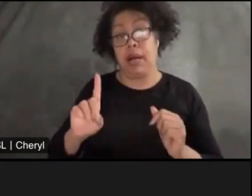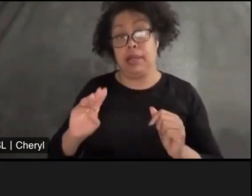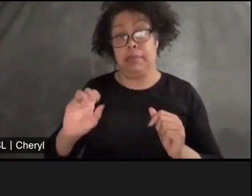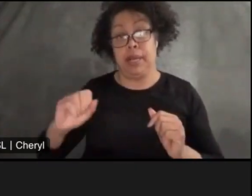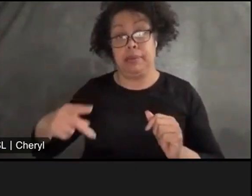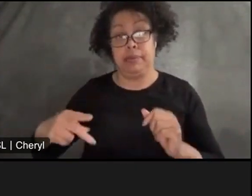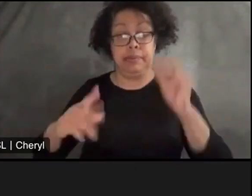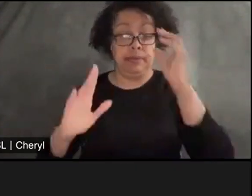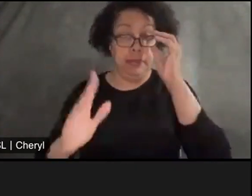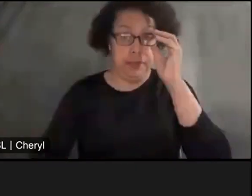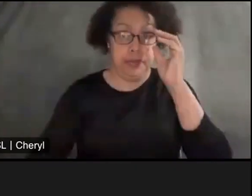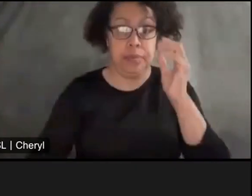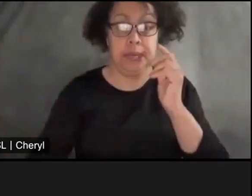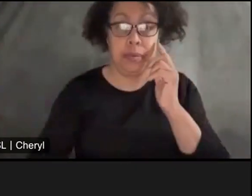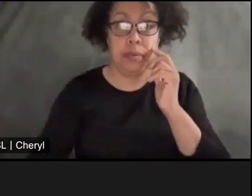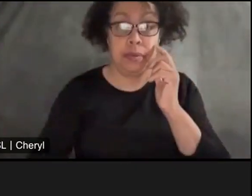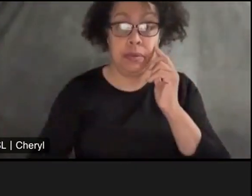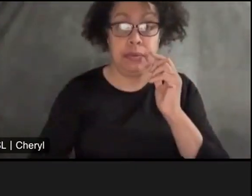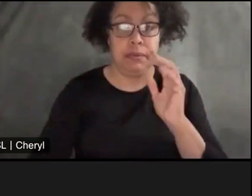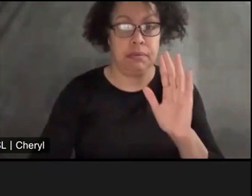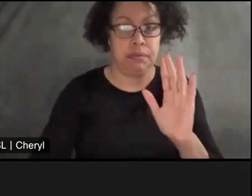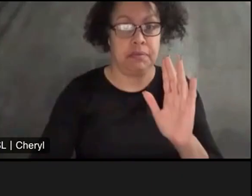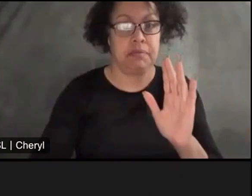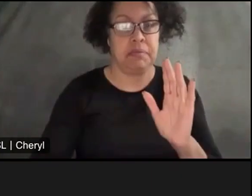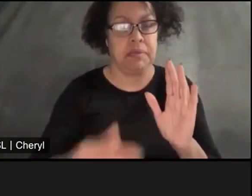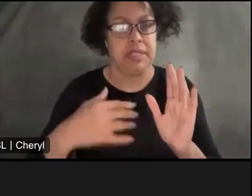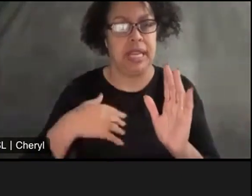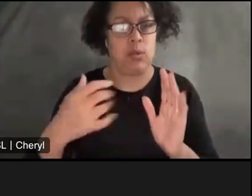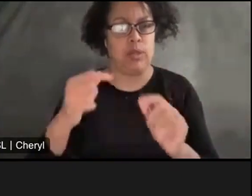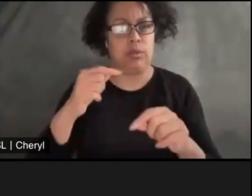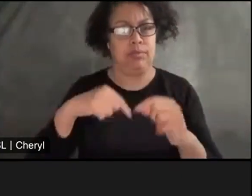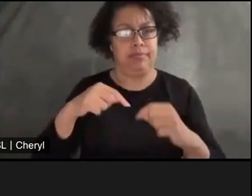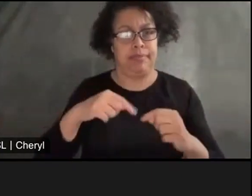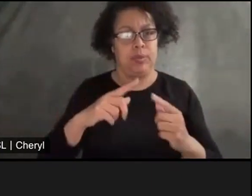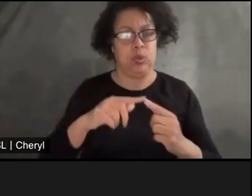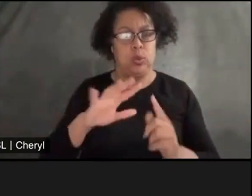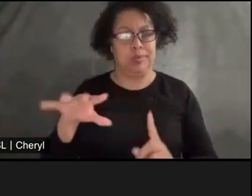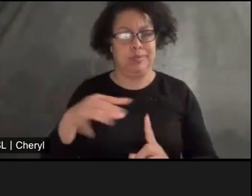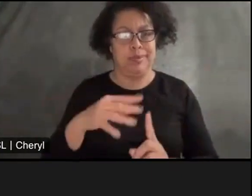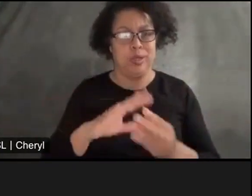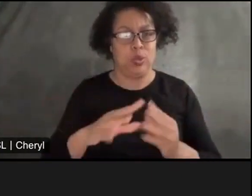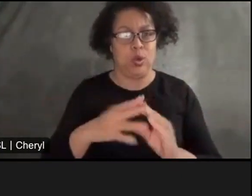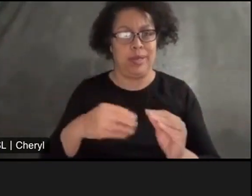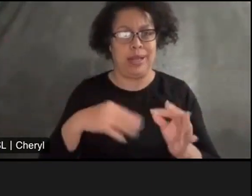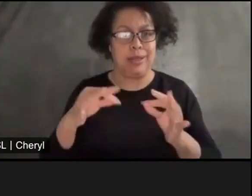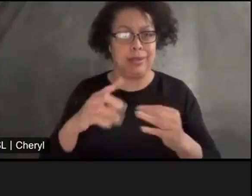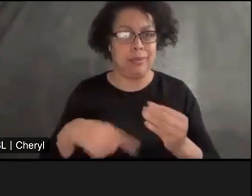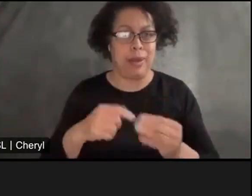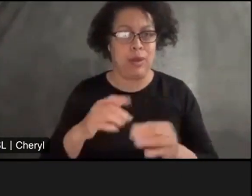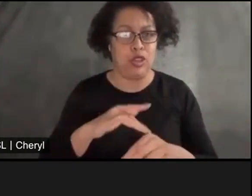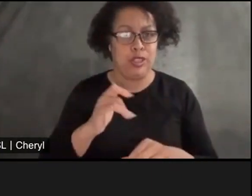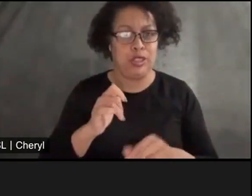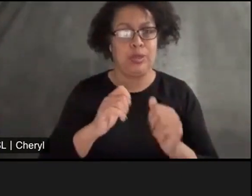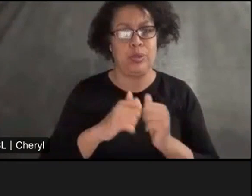I wanted to go back and really highlight the story that I spoke about earlier with the three